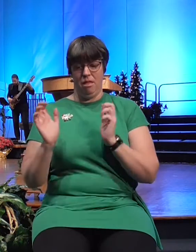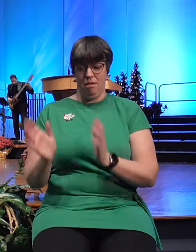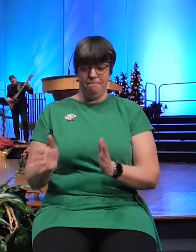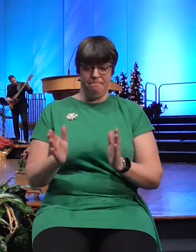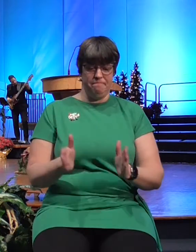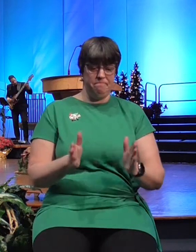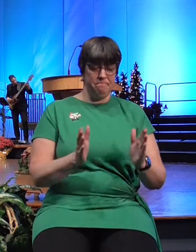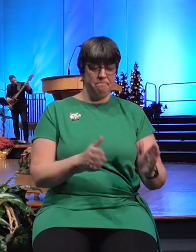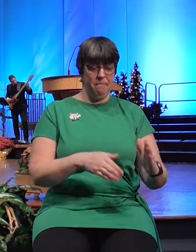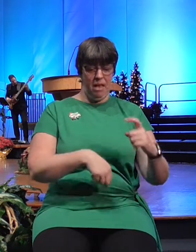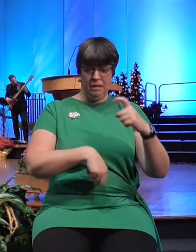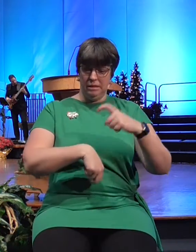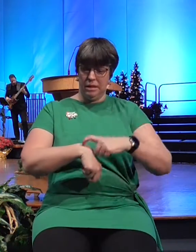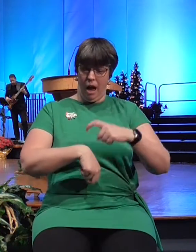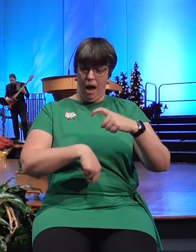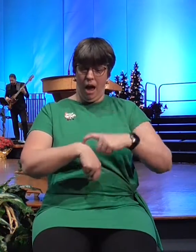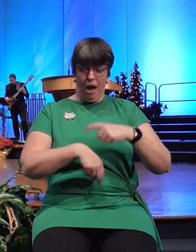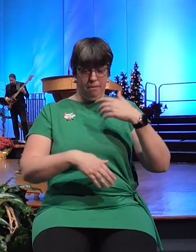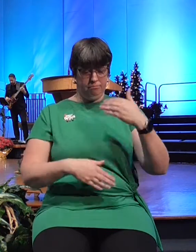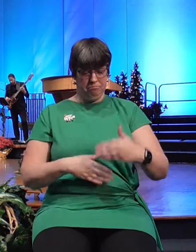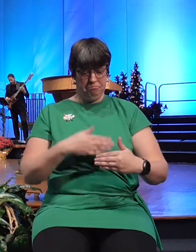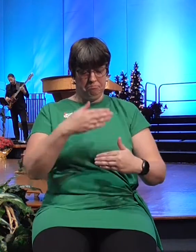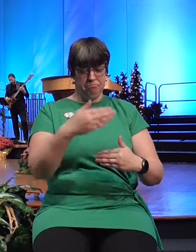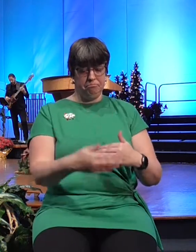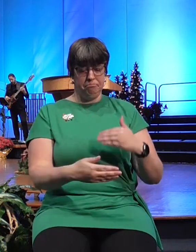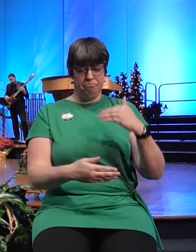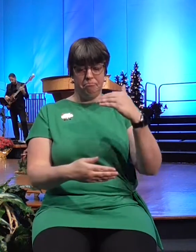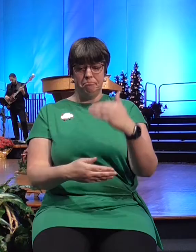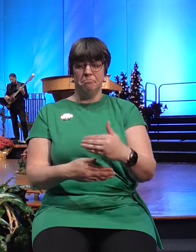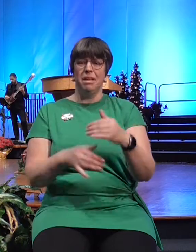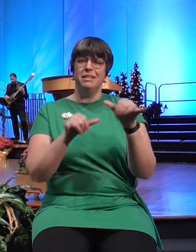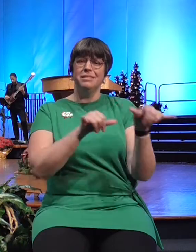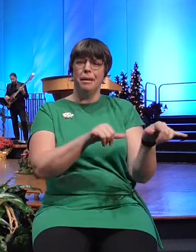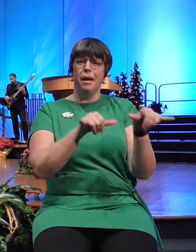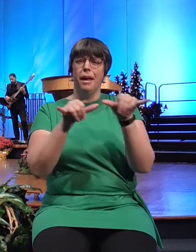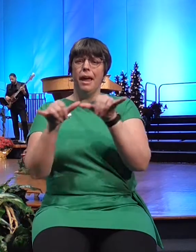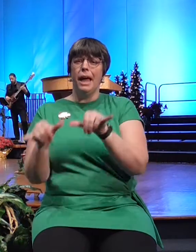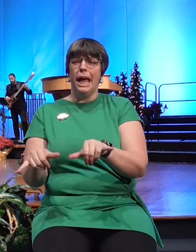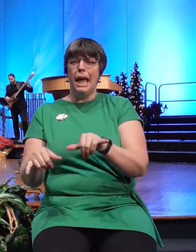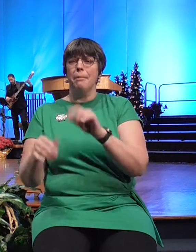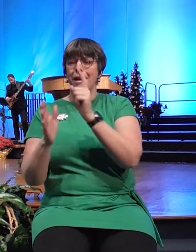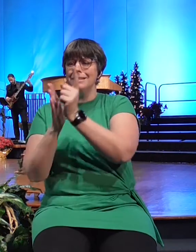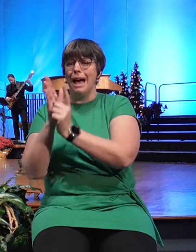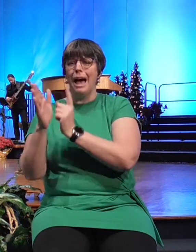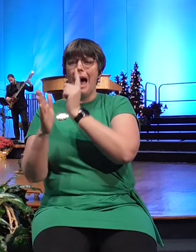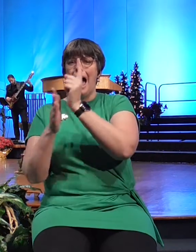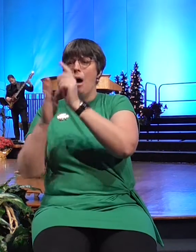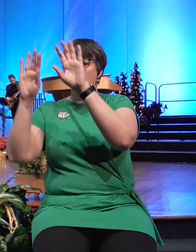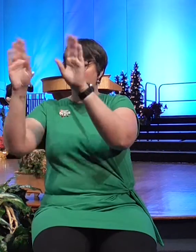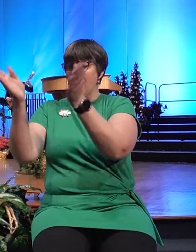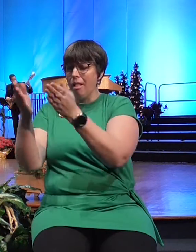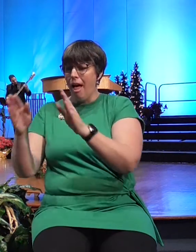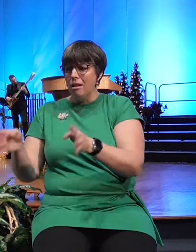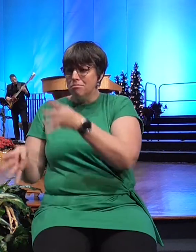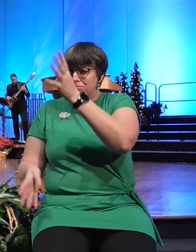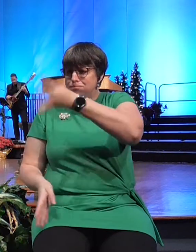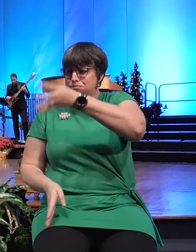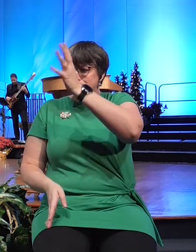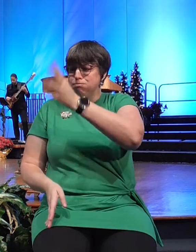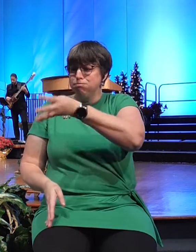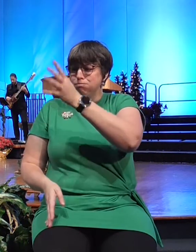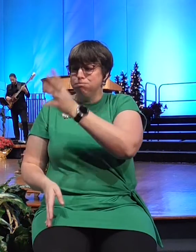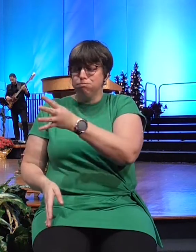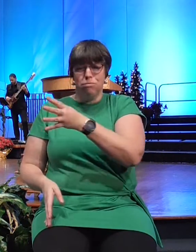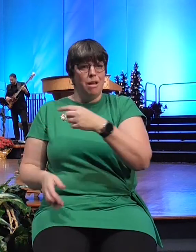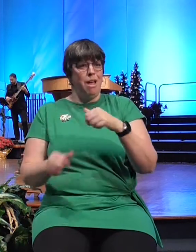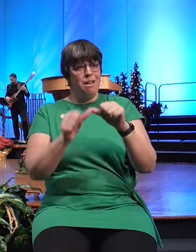Of time moves like shifting sand, but I am